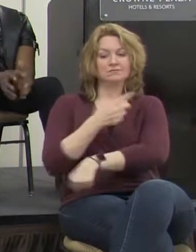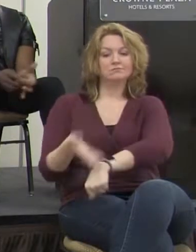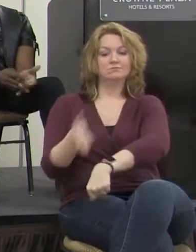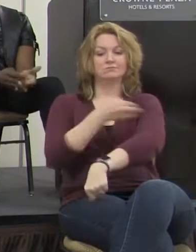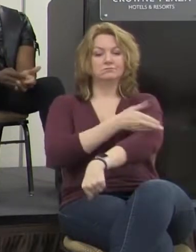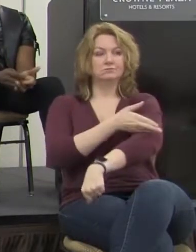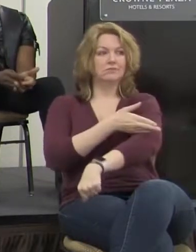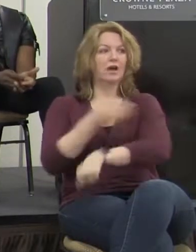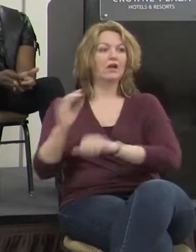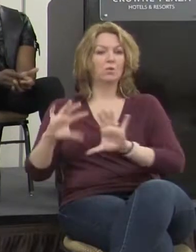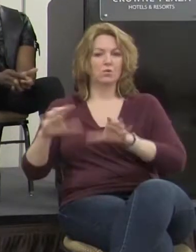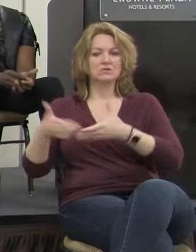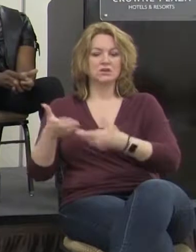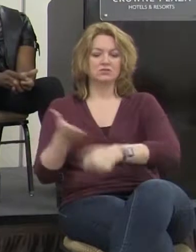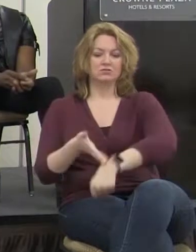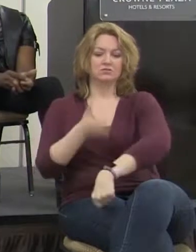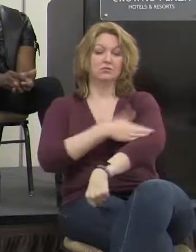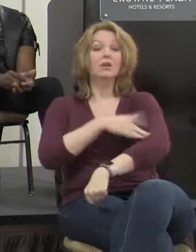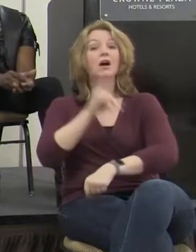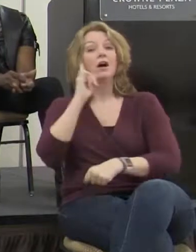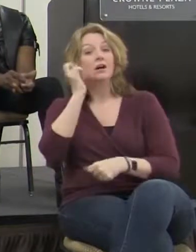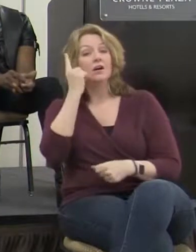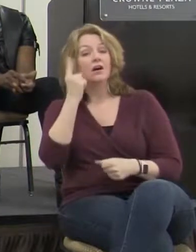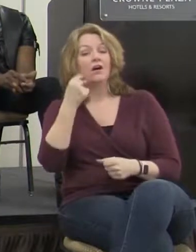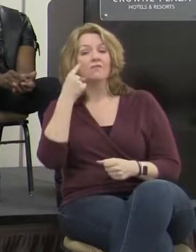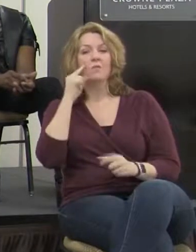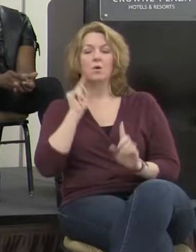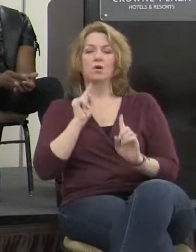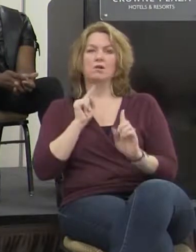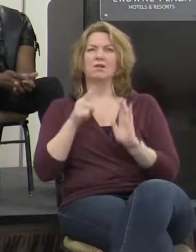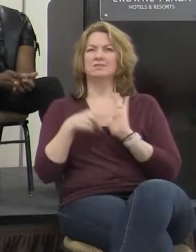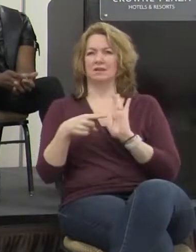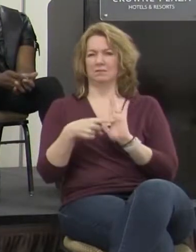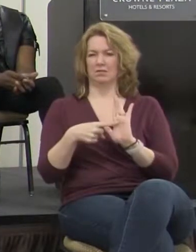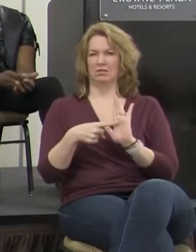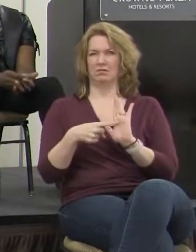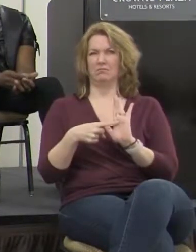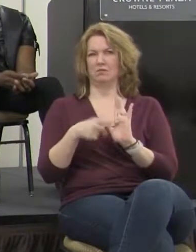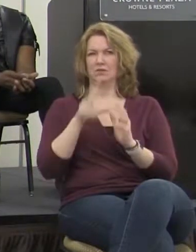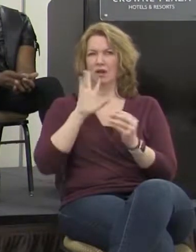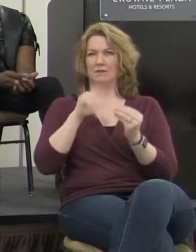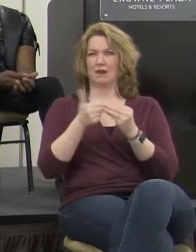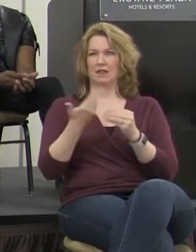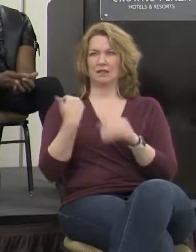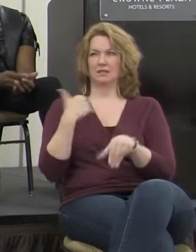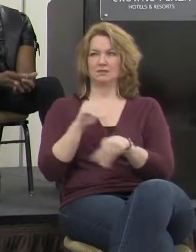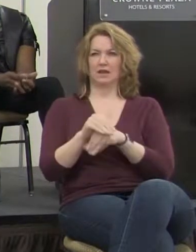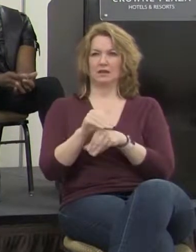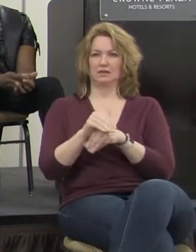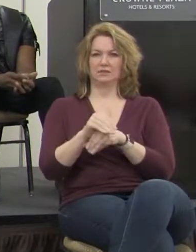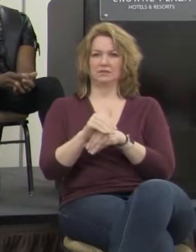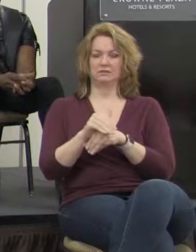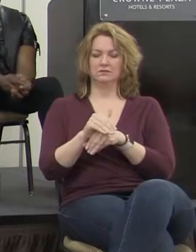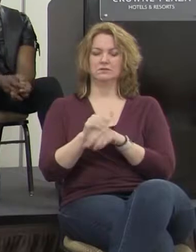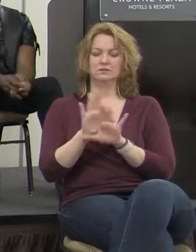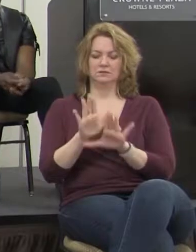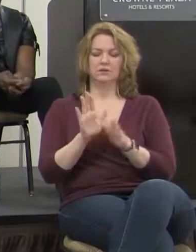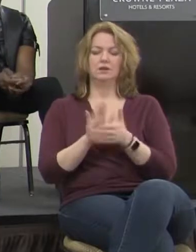organization in the community. Case in point, and I think I mentioned this maybe last night at the late night meeting,